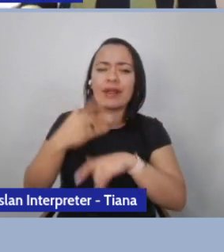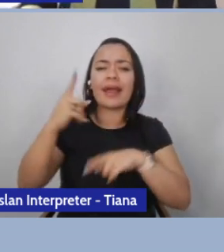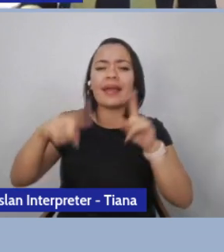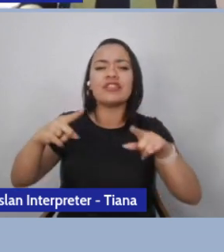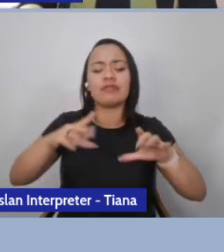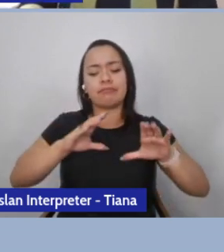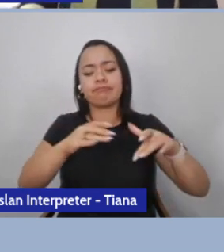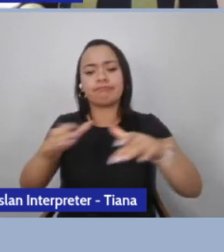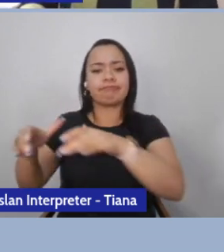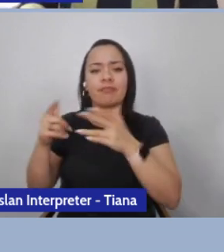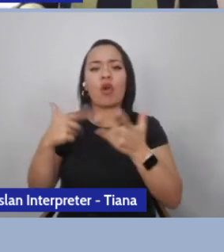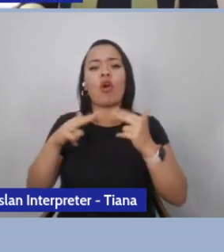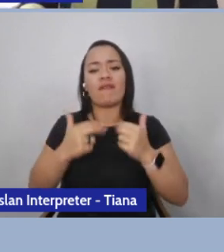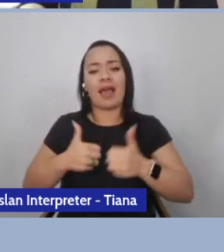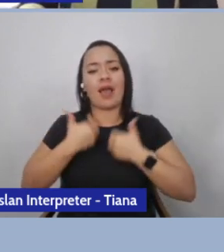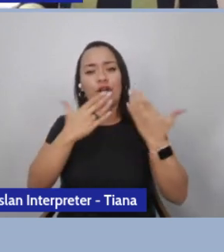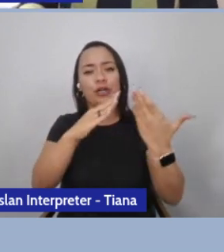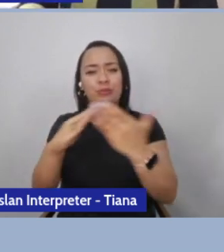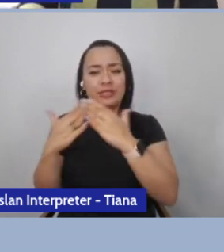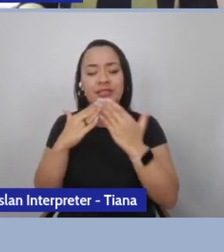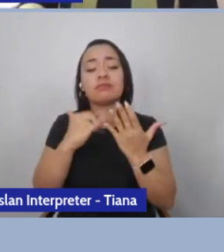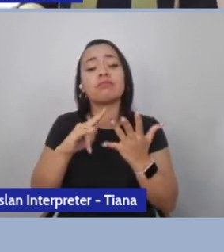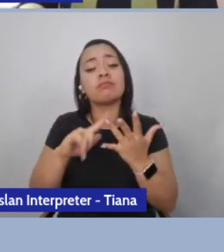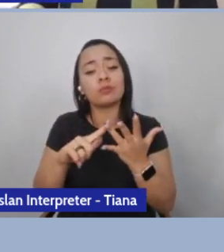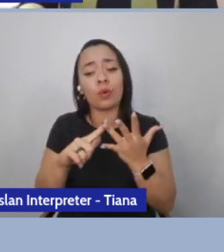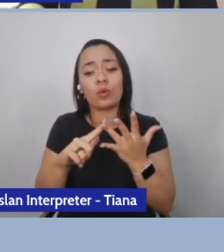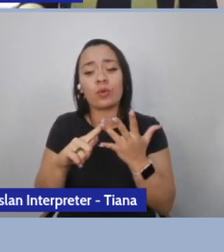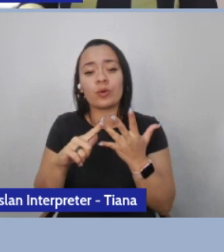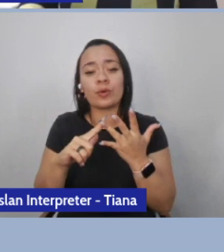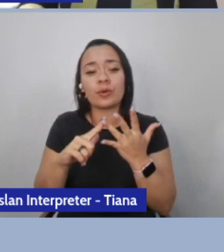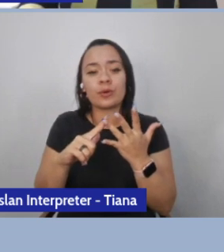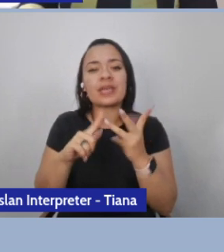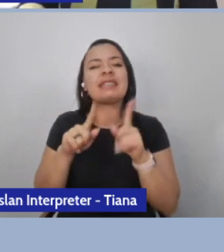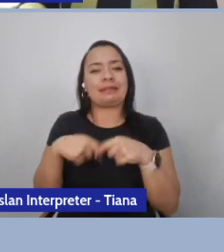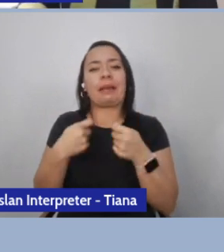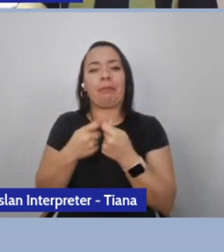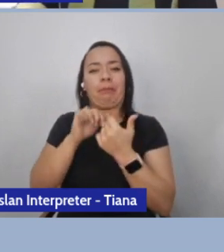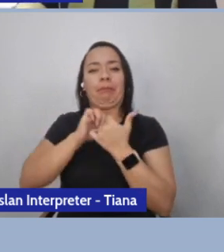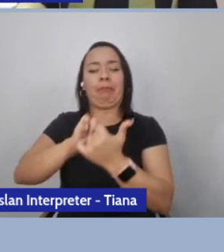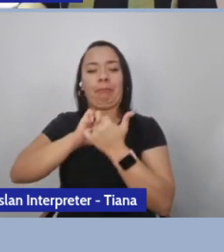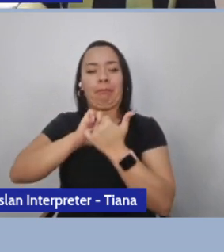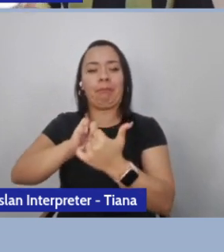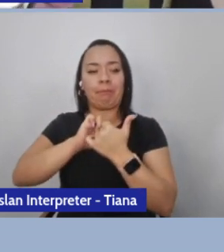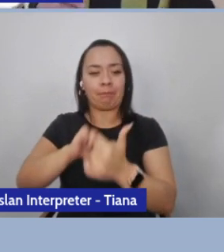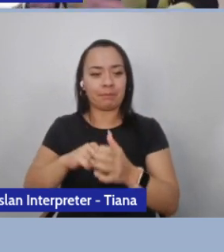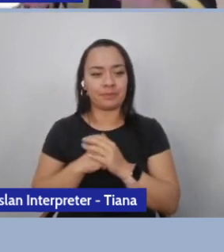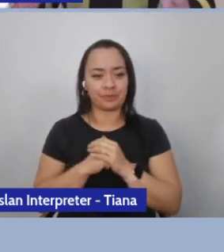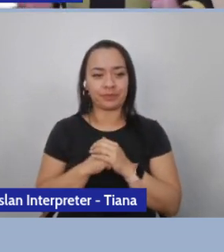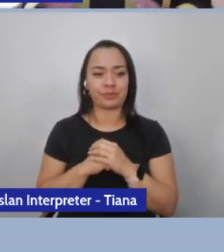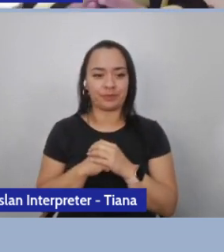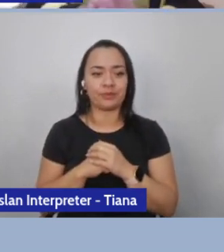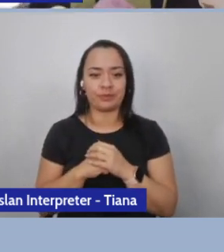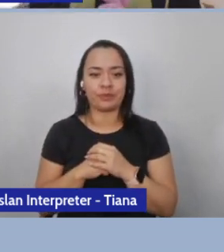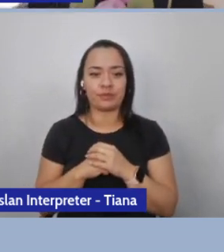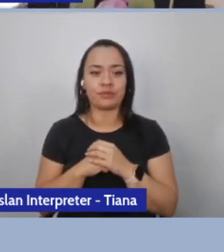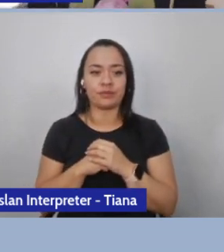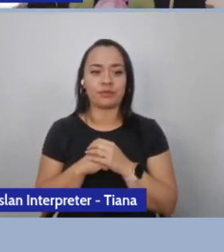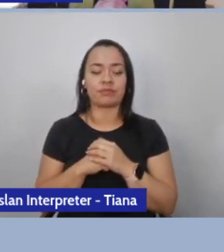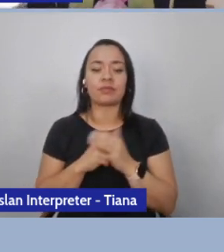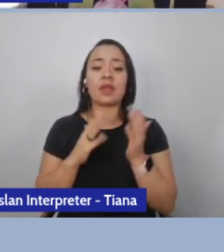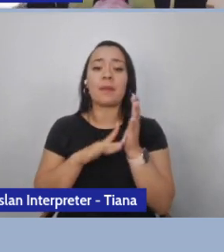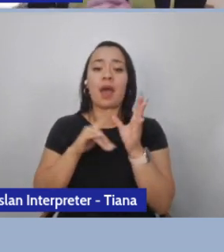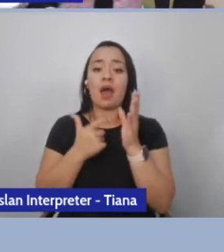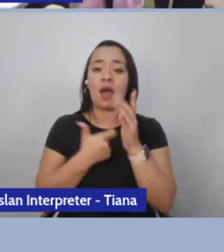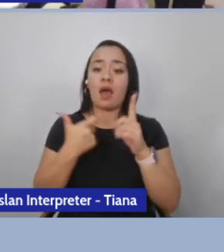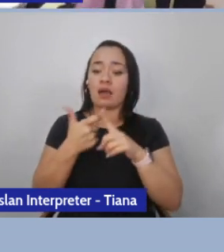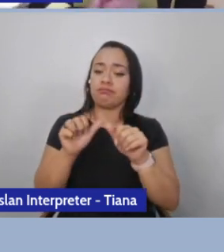community. So again, a team effort. Now, Mark's done a great job setting the